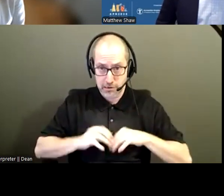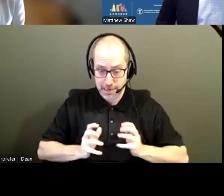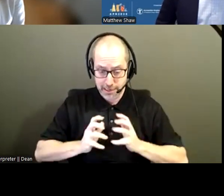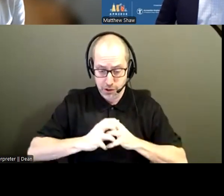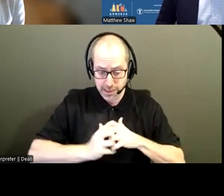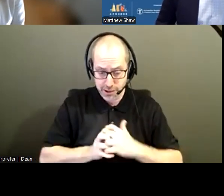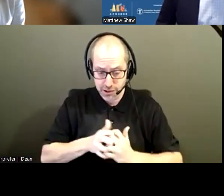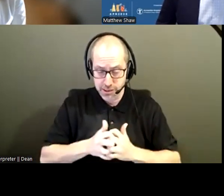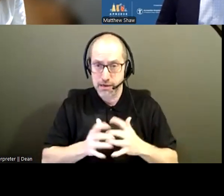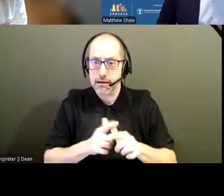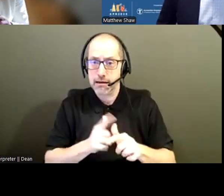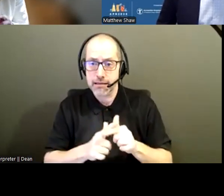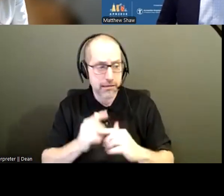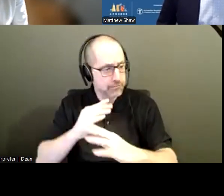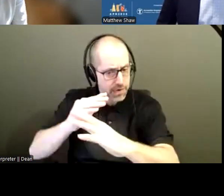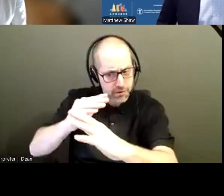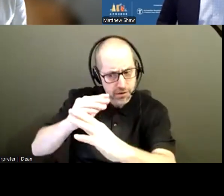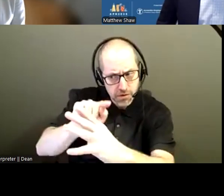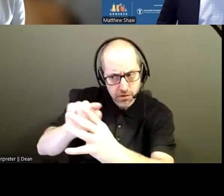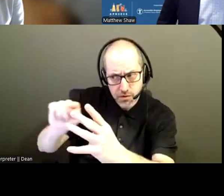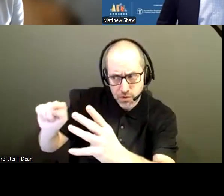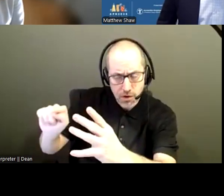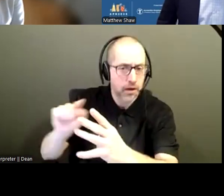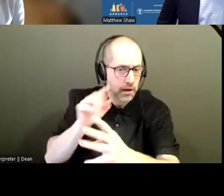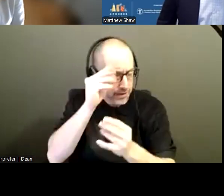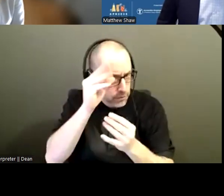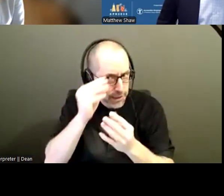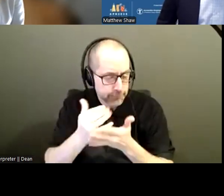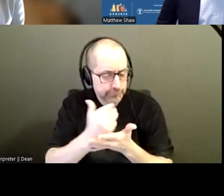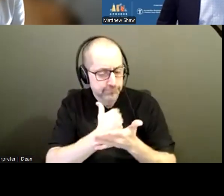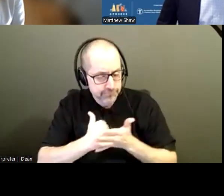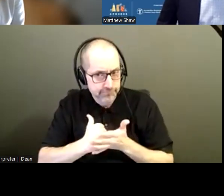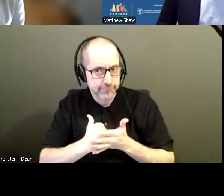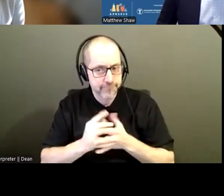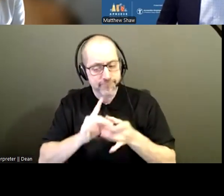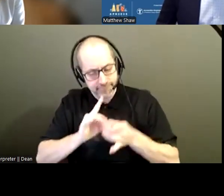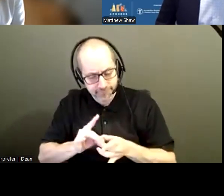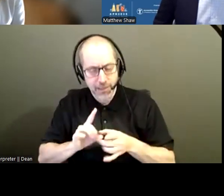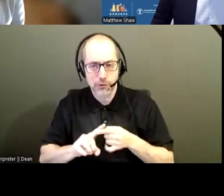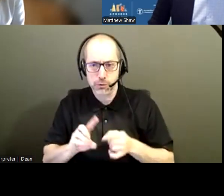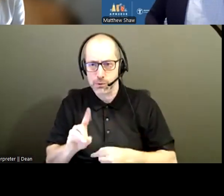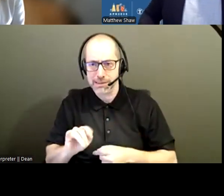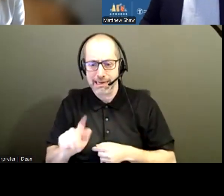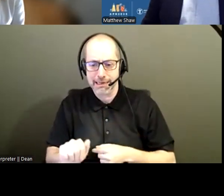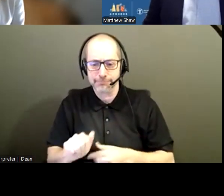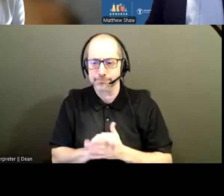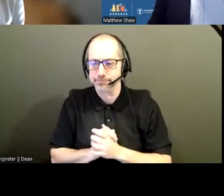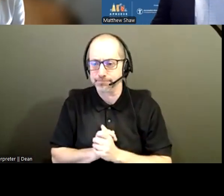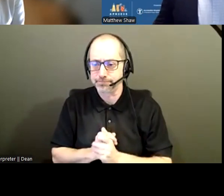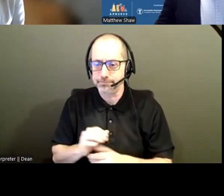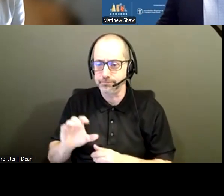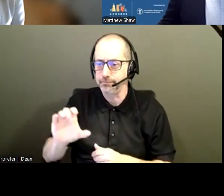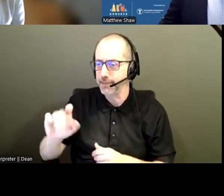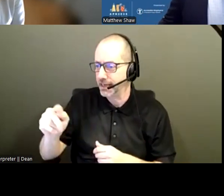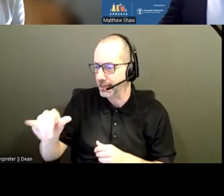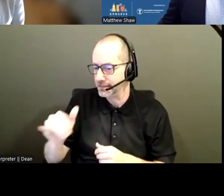they're experiencing and trying to tie that into the data as well. Thank you so much for that. And we have